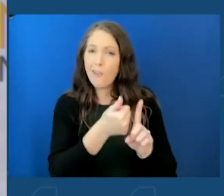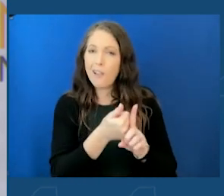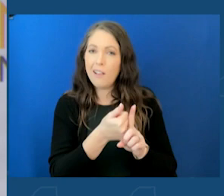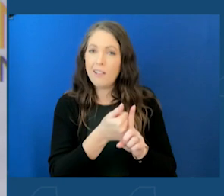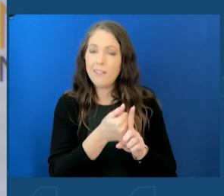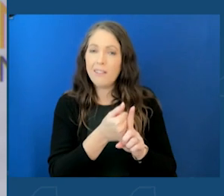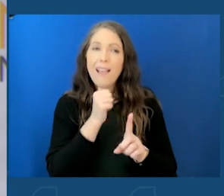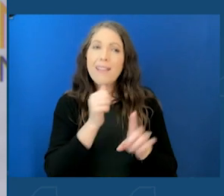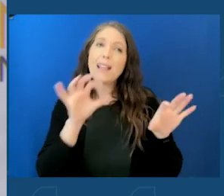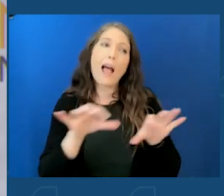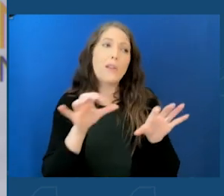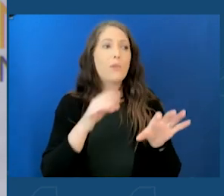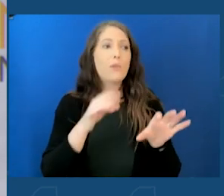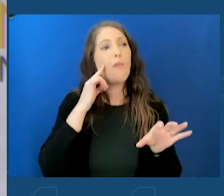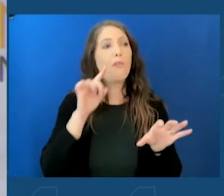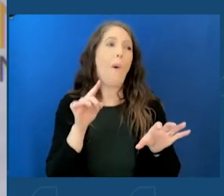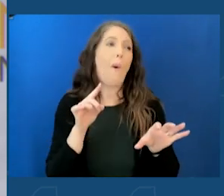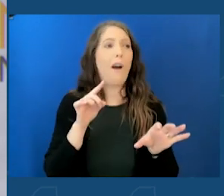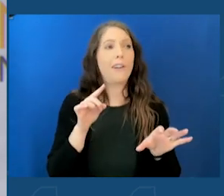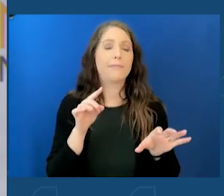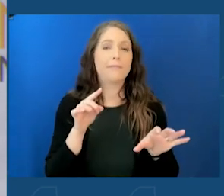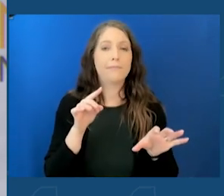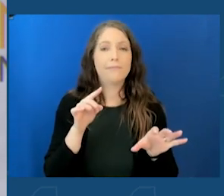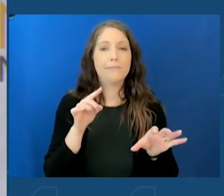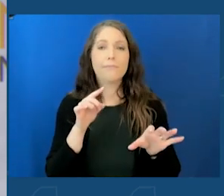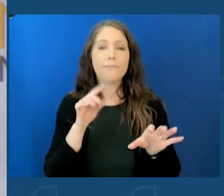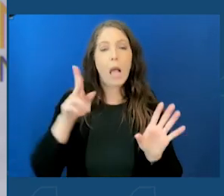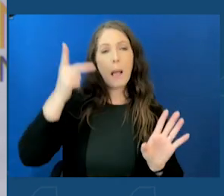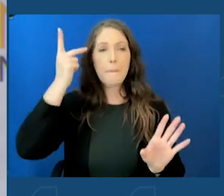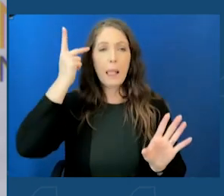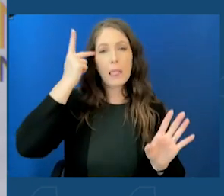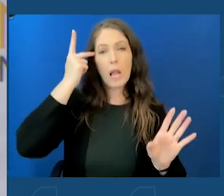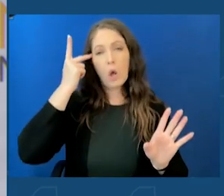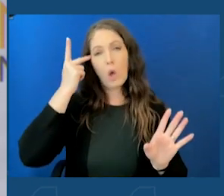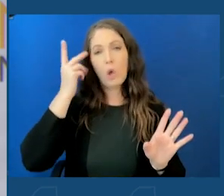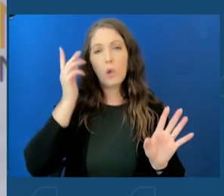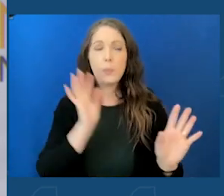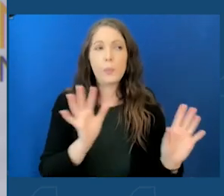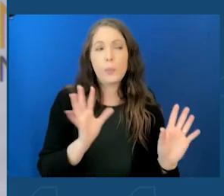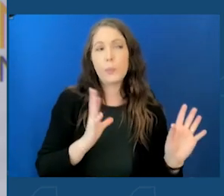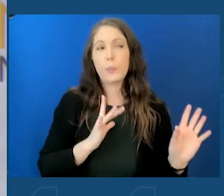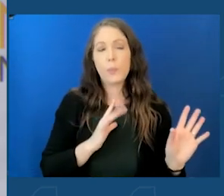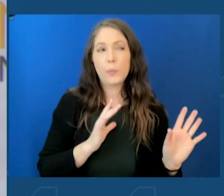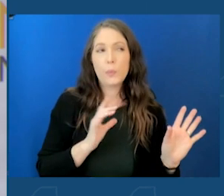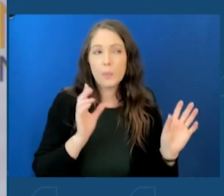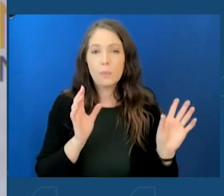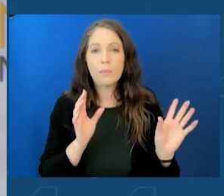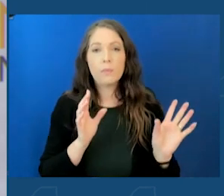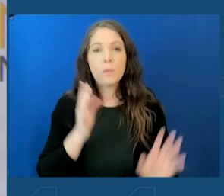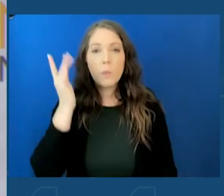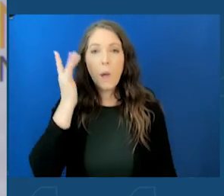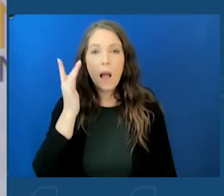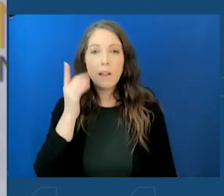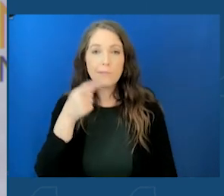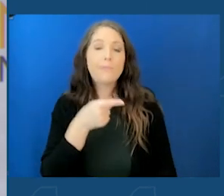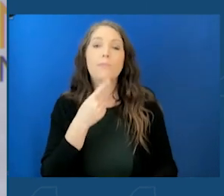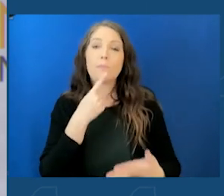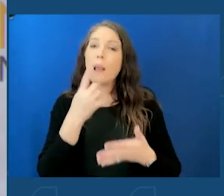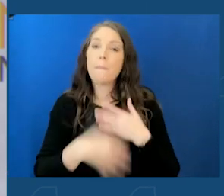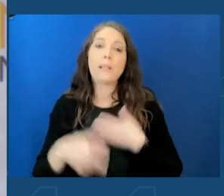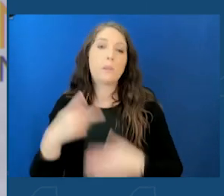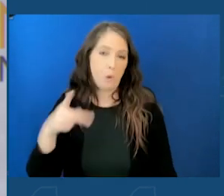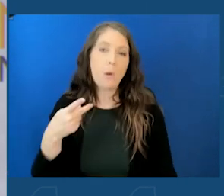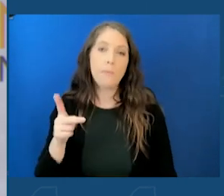because it was politically expedient to do. She did that because she bleeds purple. And I thank you so